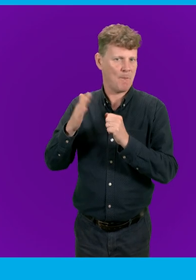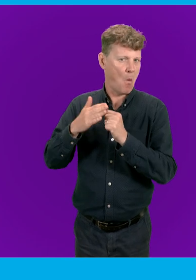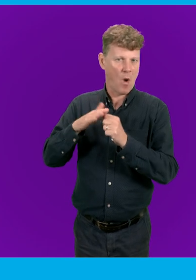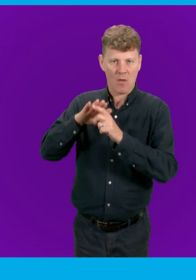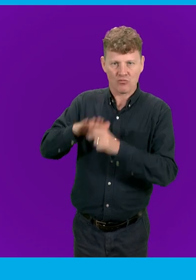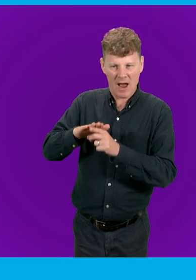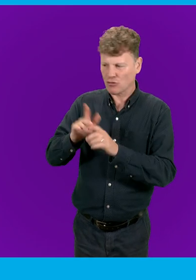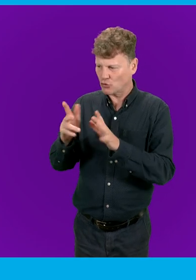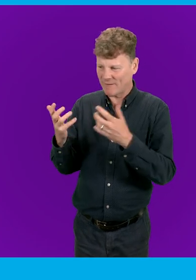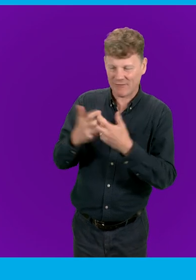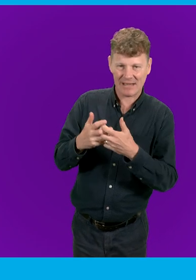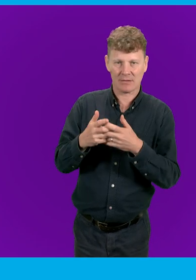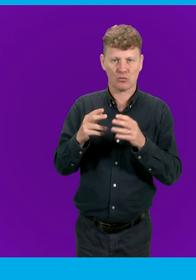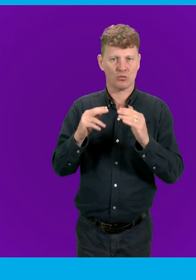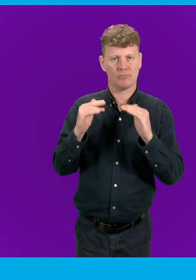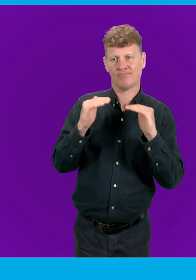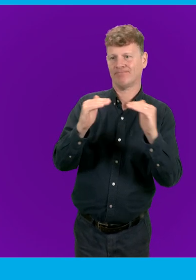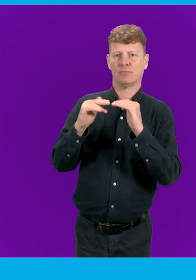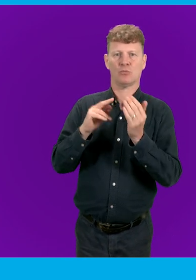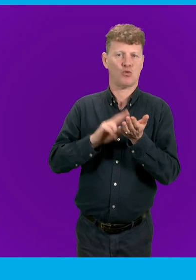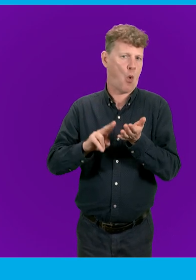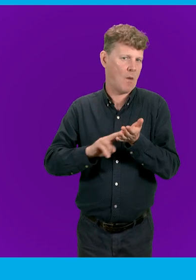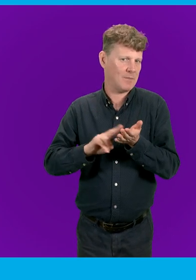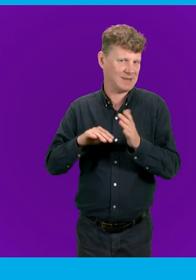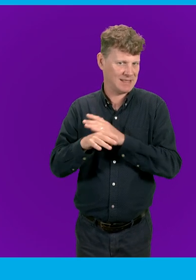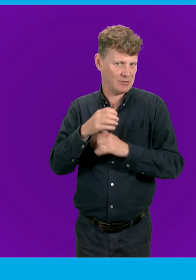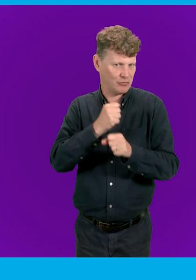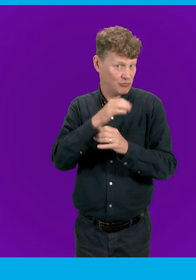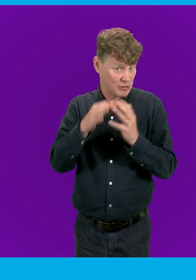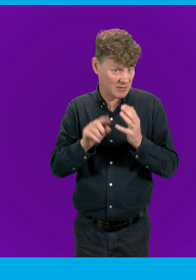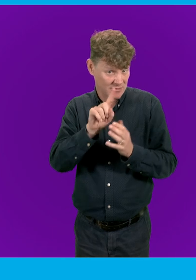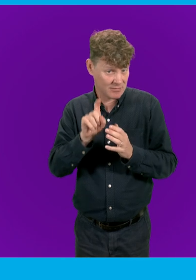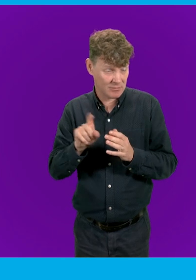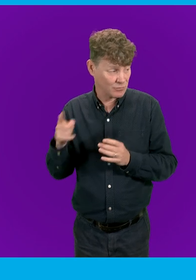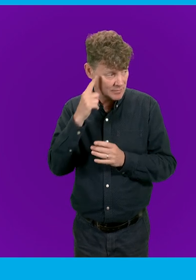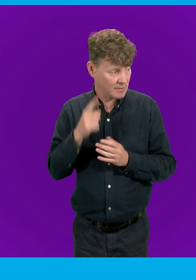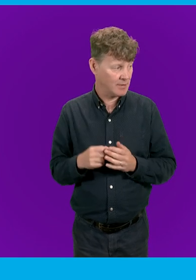fit in with the norms around gender? Yeah, definitely. I think